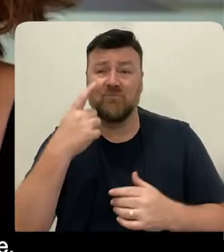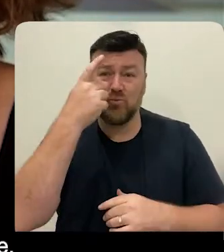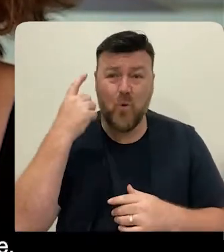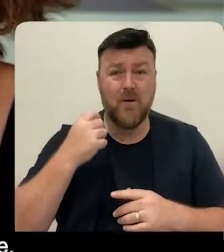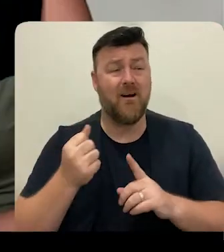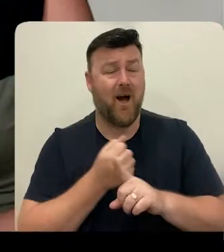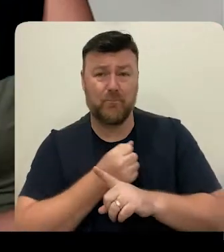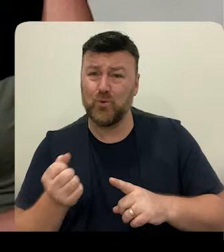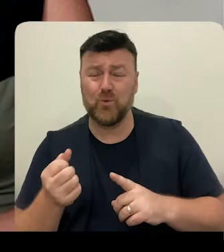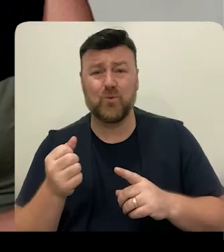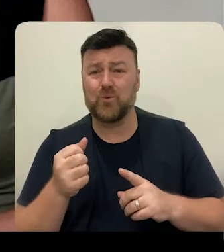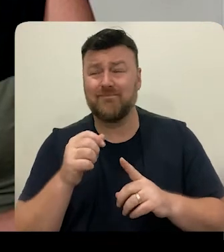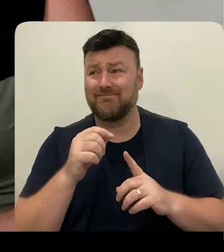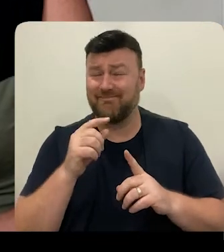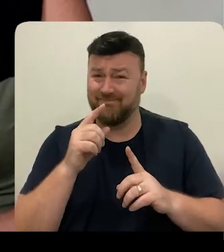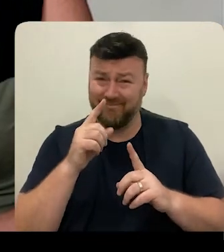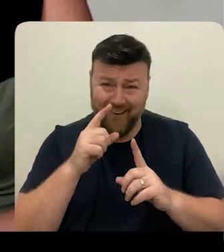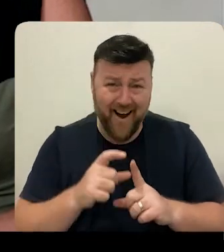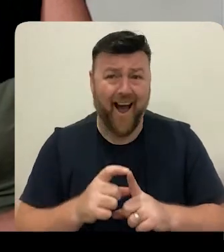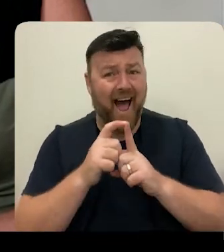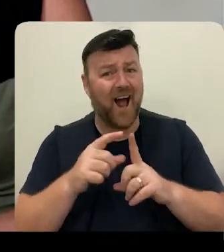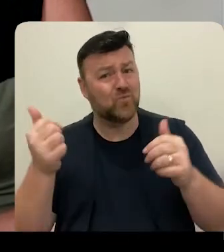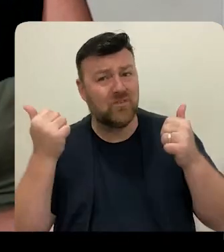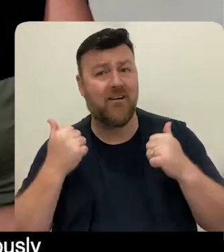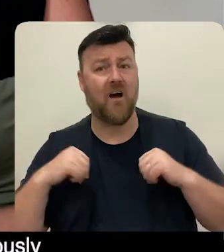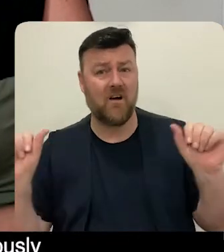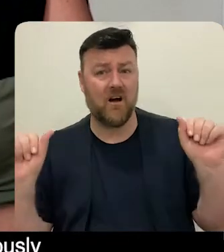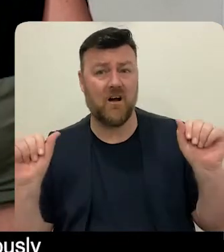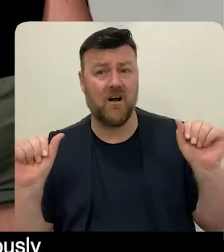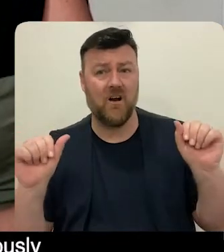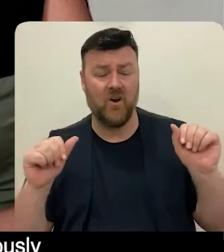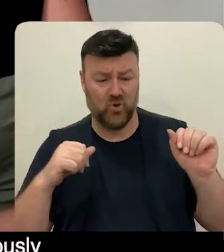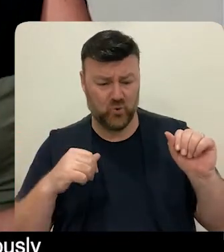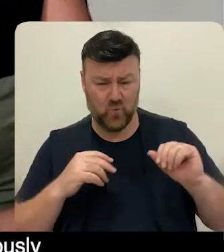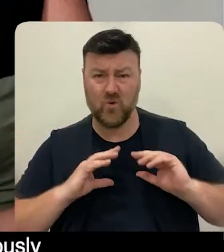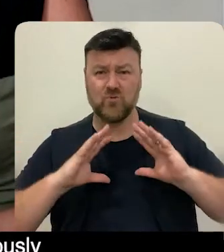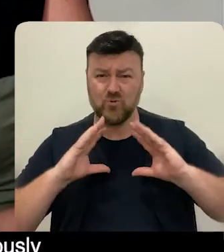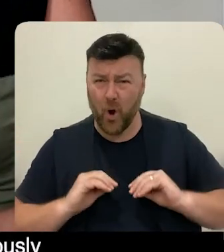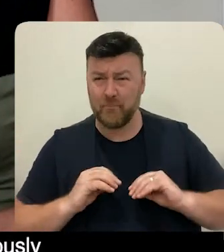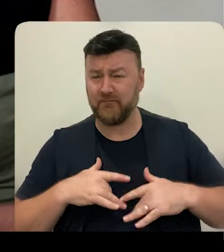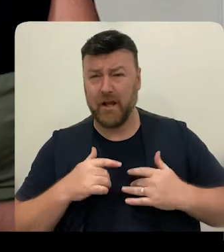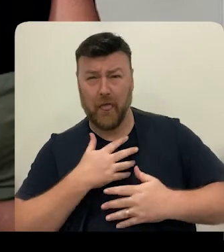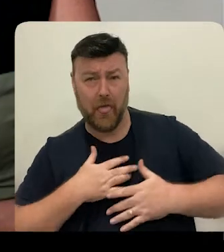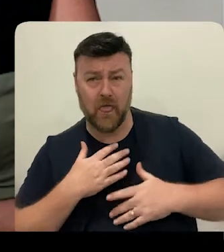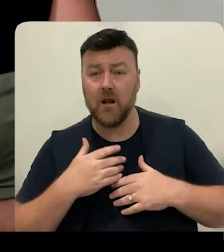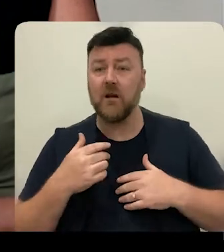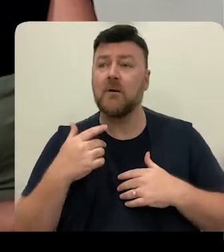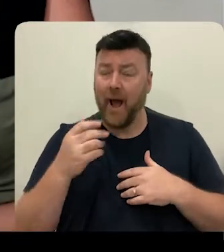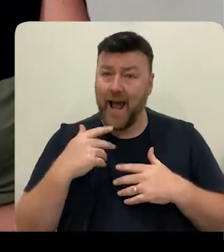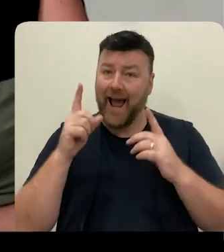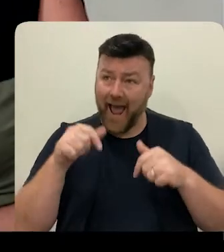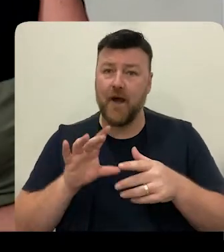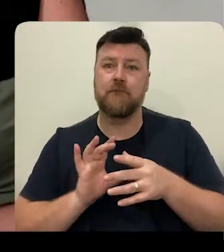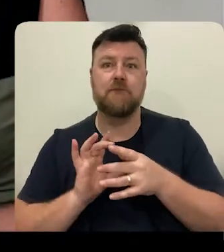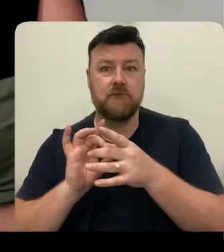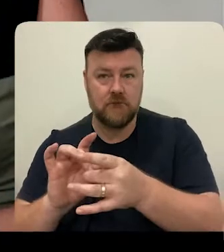and abuse. It's possible for people to learn to do that, to experience a sense of connection that previously they thought was